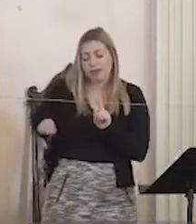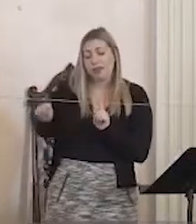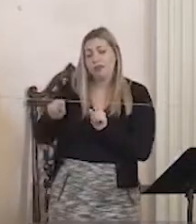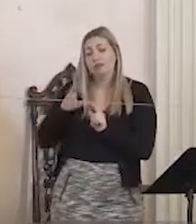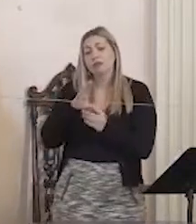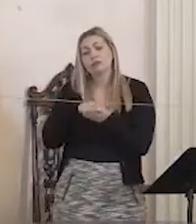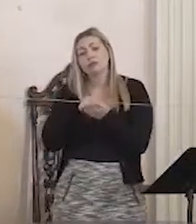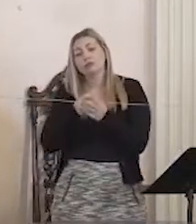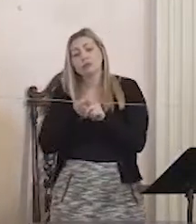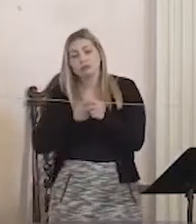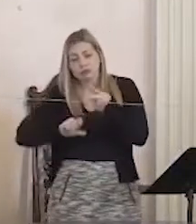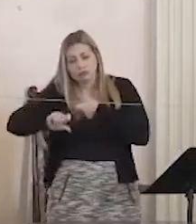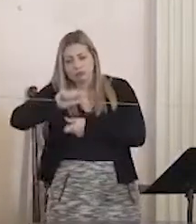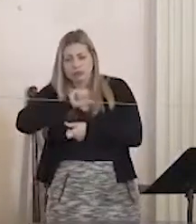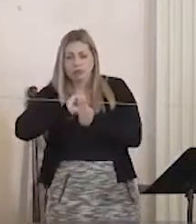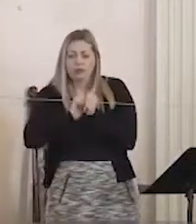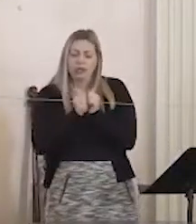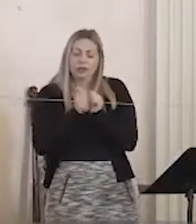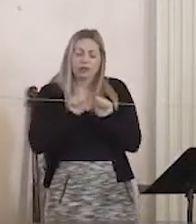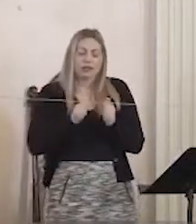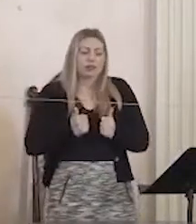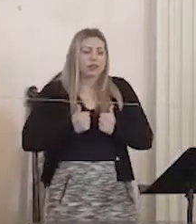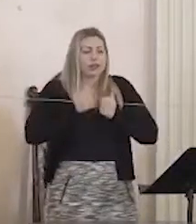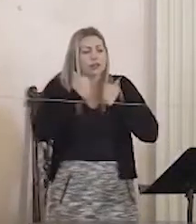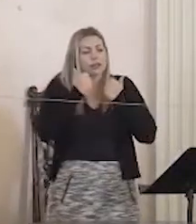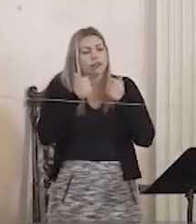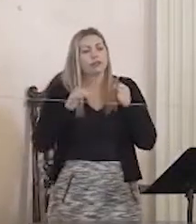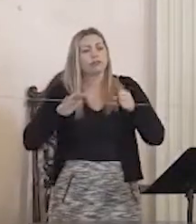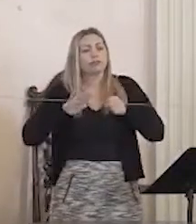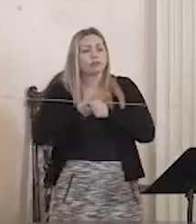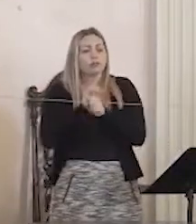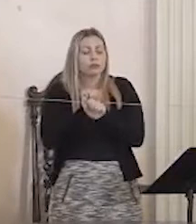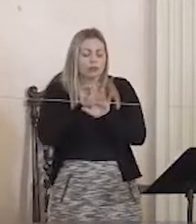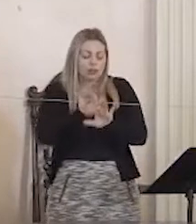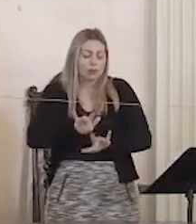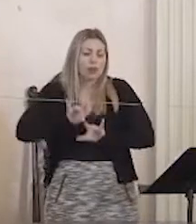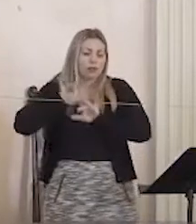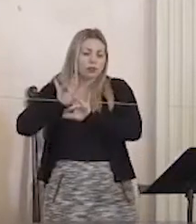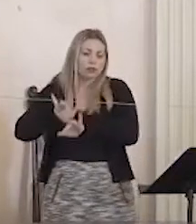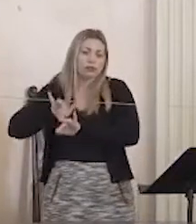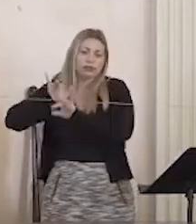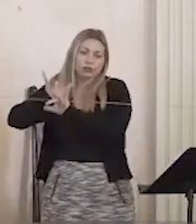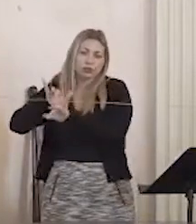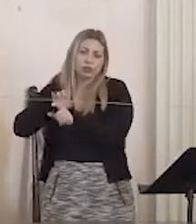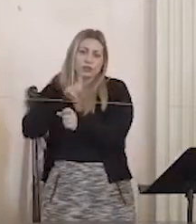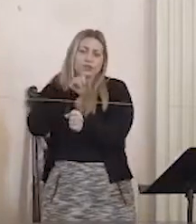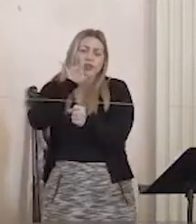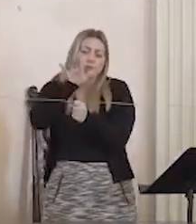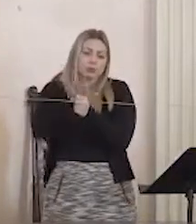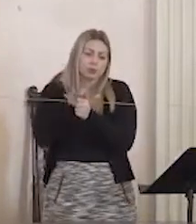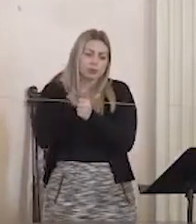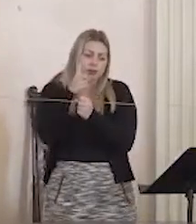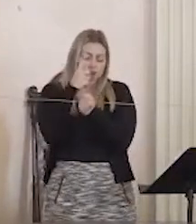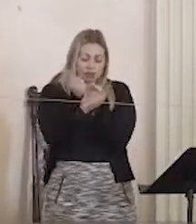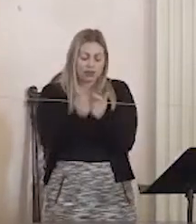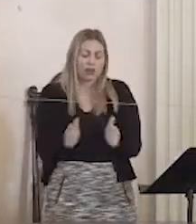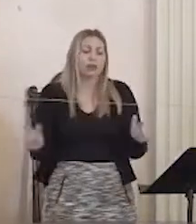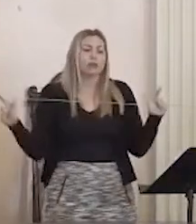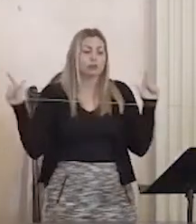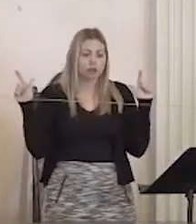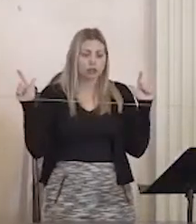each other how to live lives filled with compassion and committed to